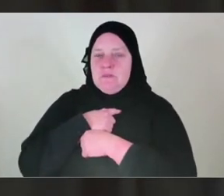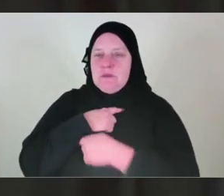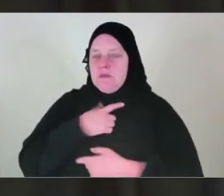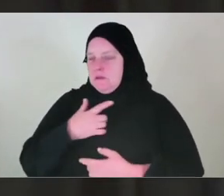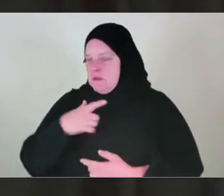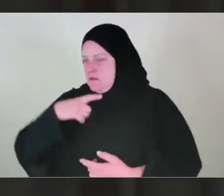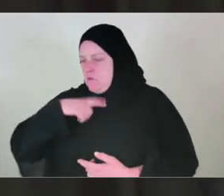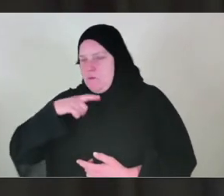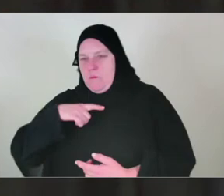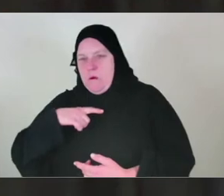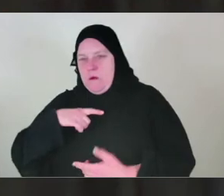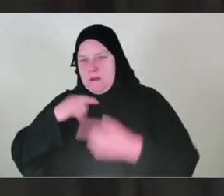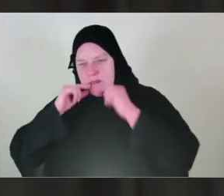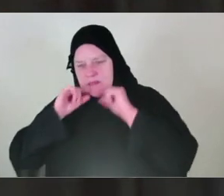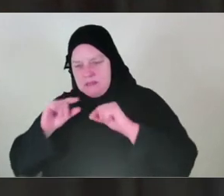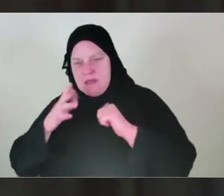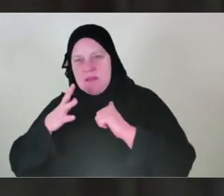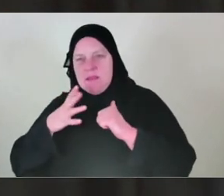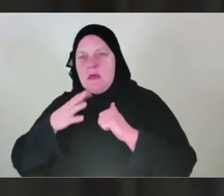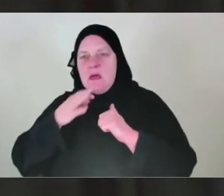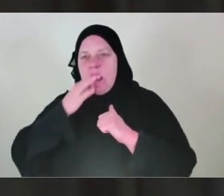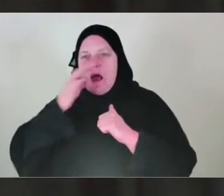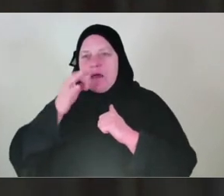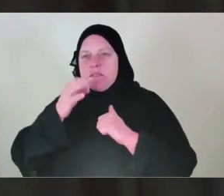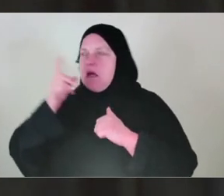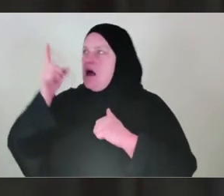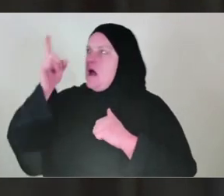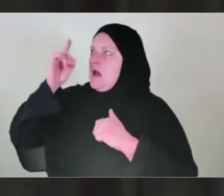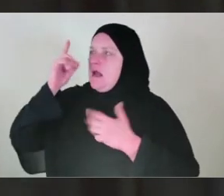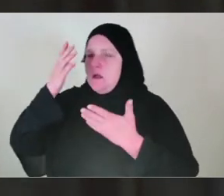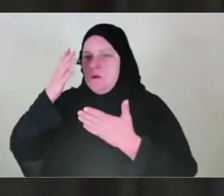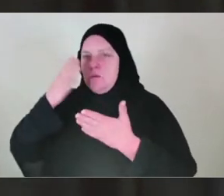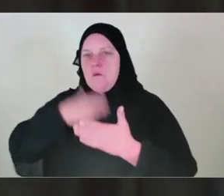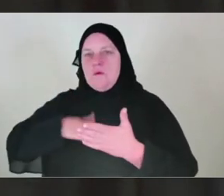that jugular vein to that one.